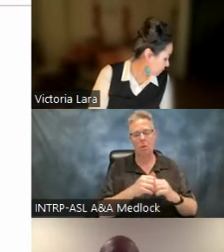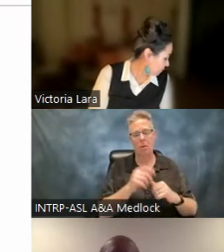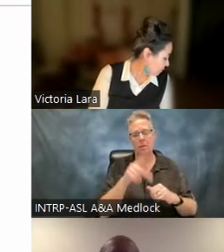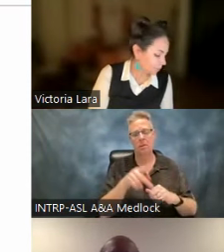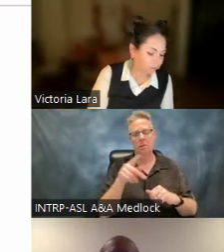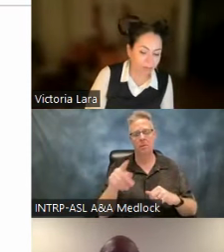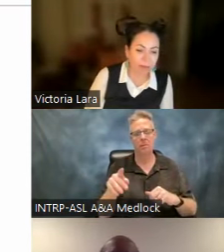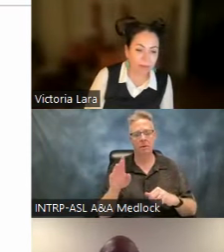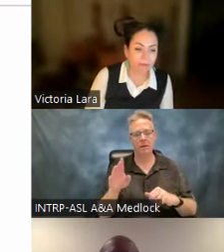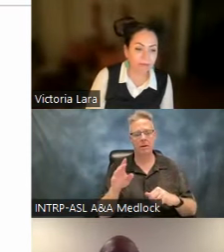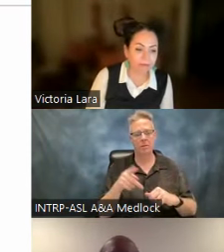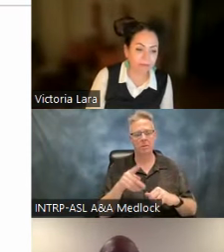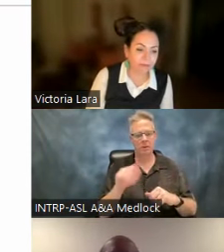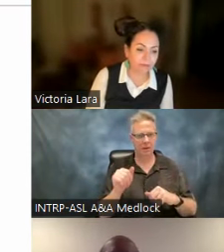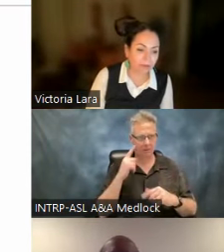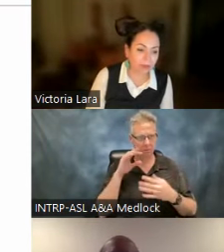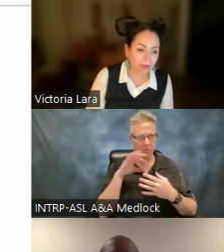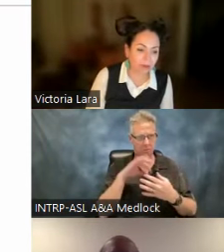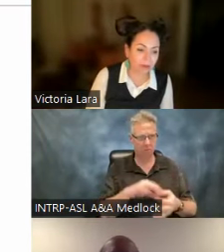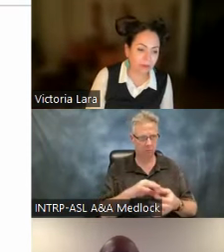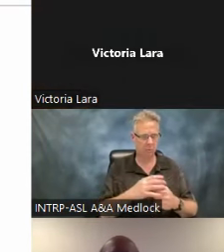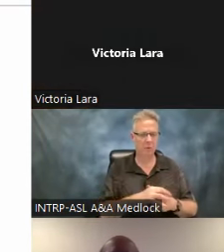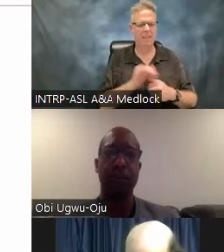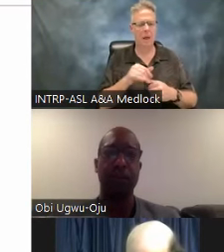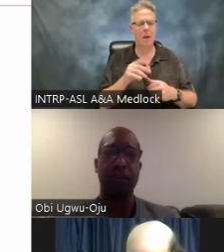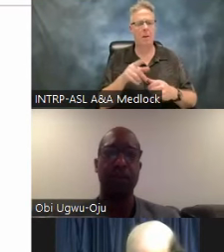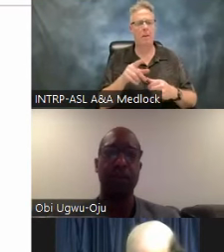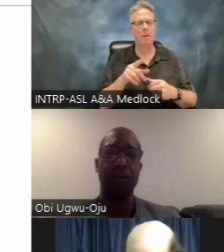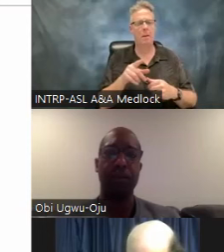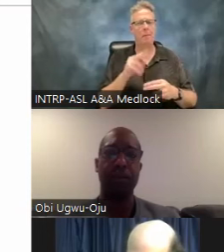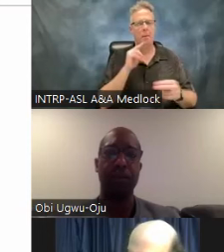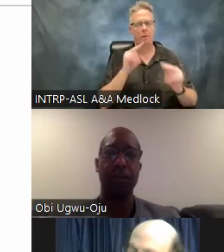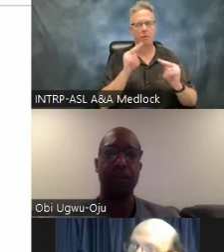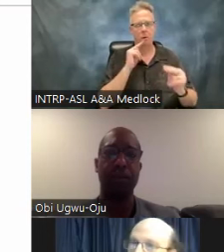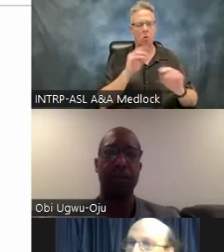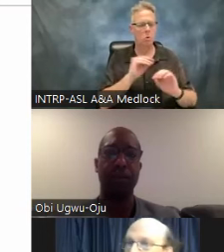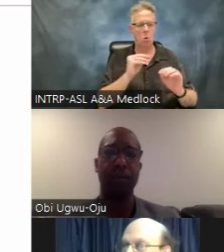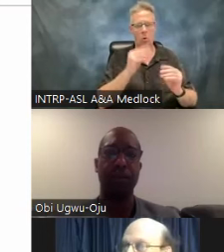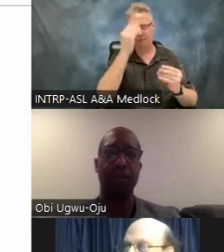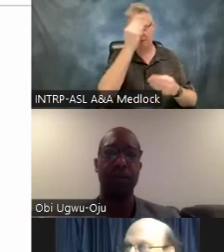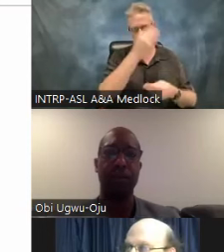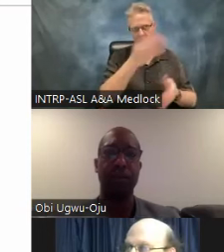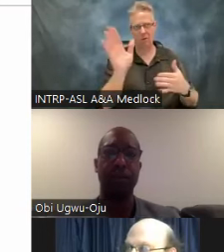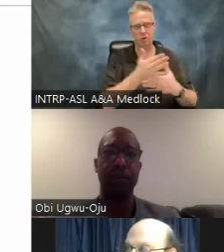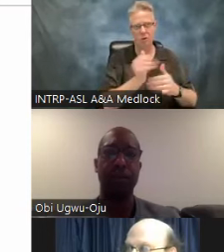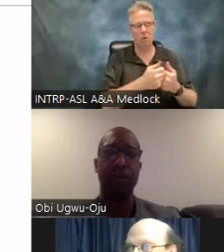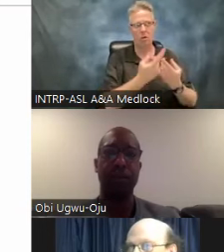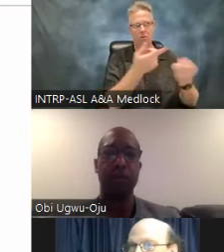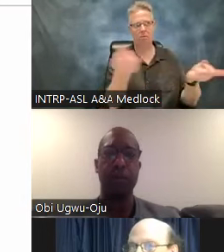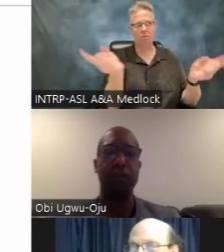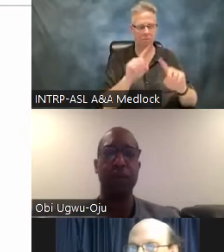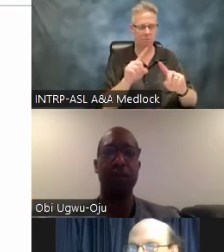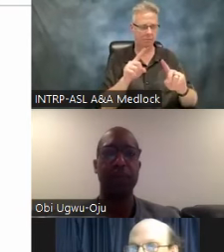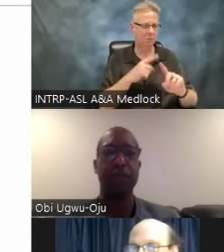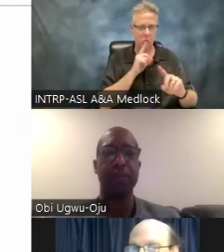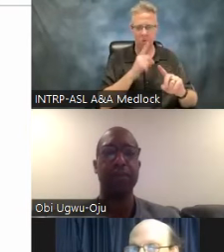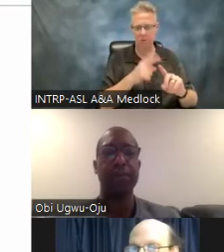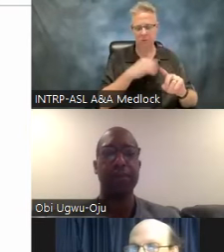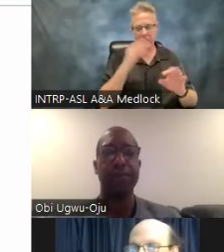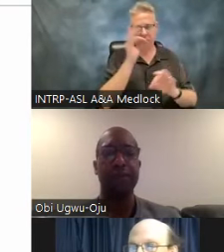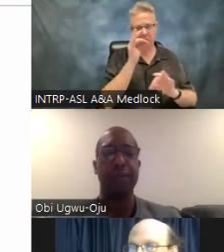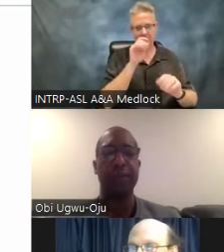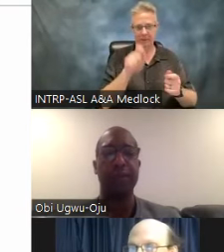it, and that bargaining, no information is being shared with people outside of it. So I don't know anything else about